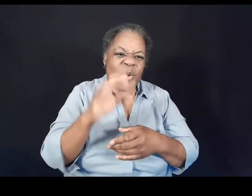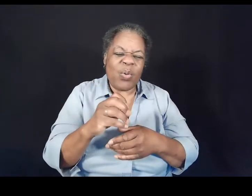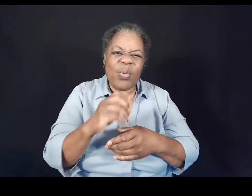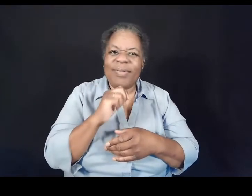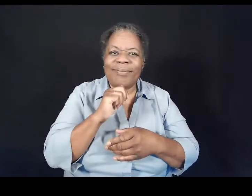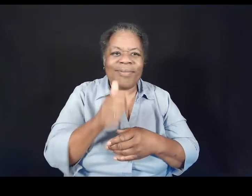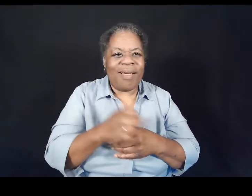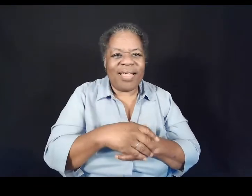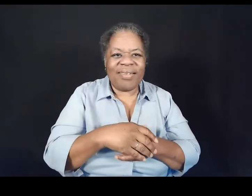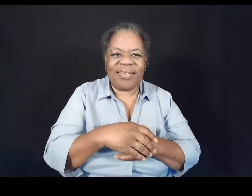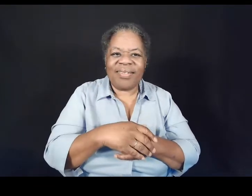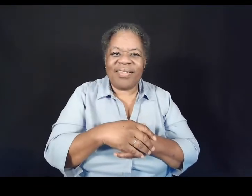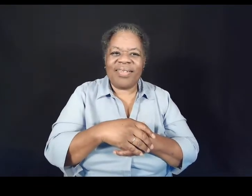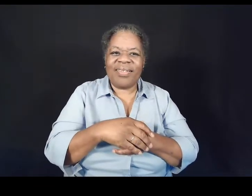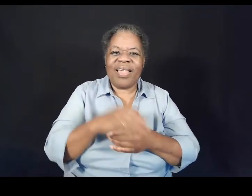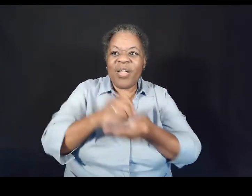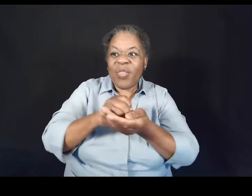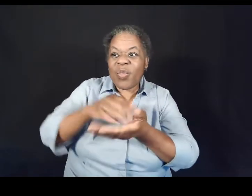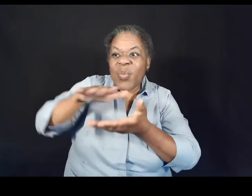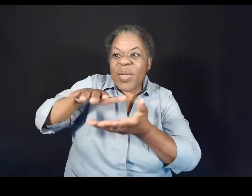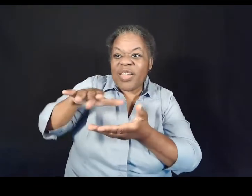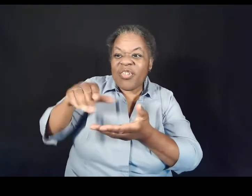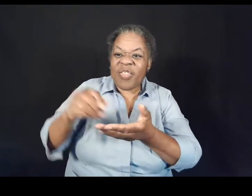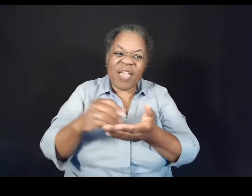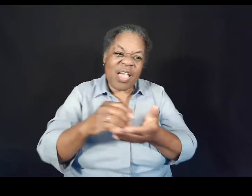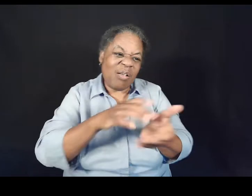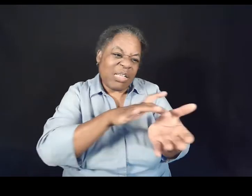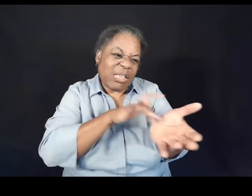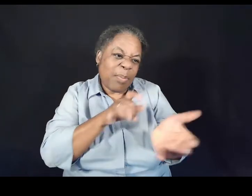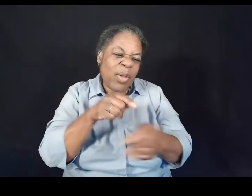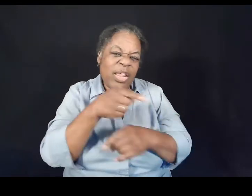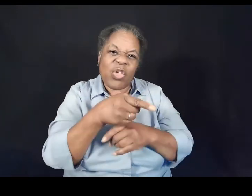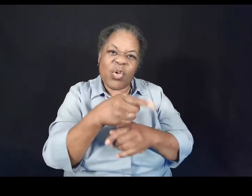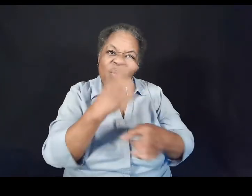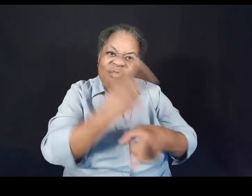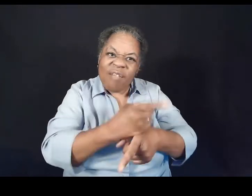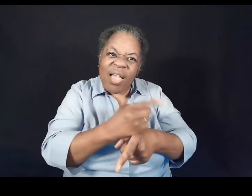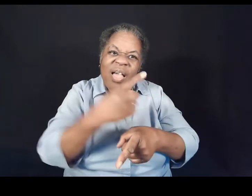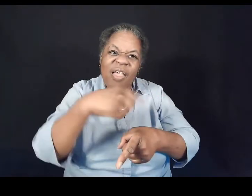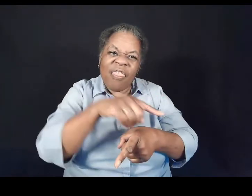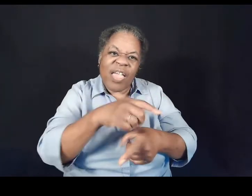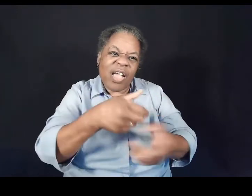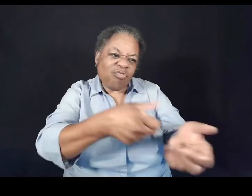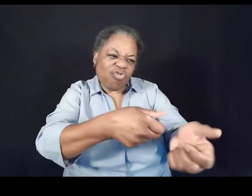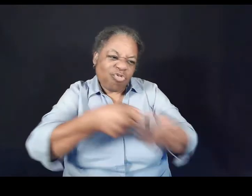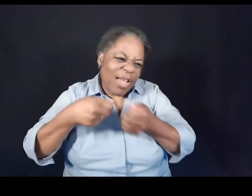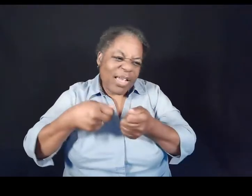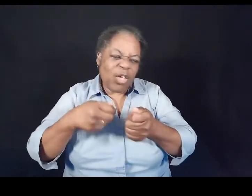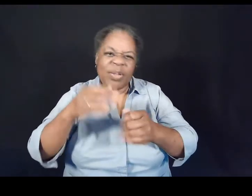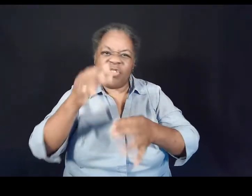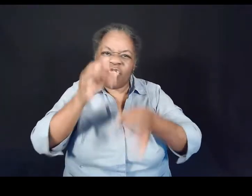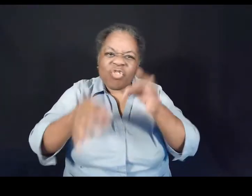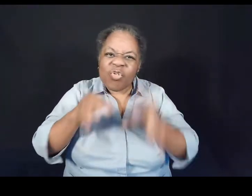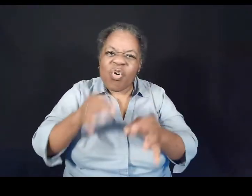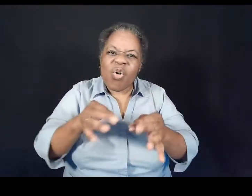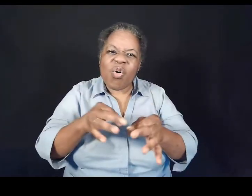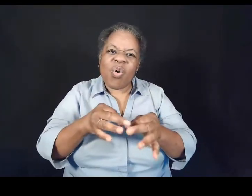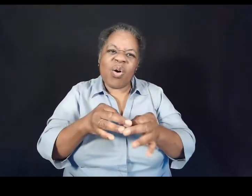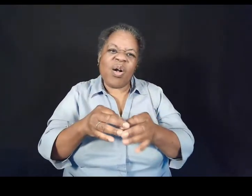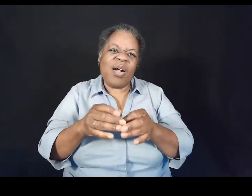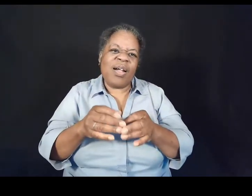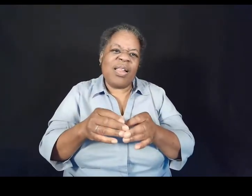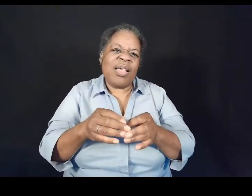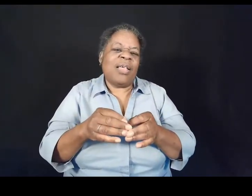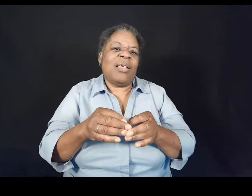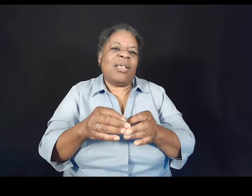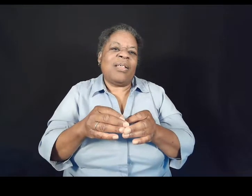Is it not the rich who are exploiting you, James says? Are they not the ones dragging you into court? Are they not the ones slandering the noble name